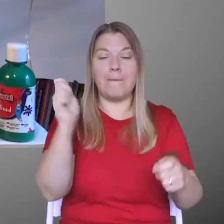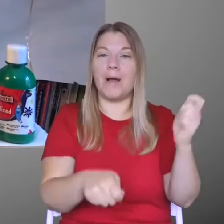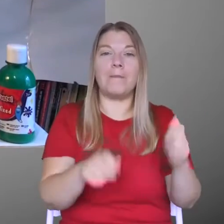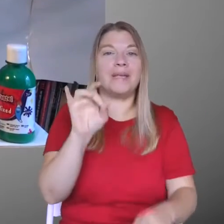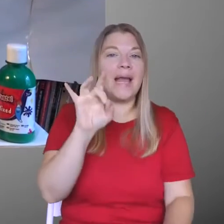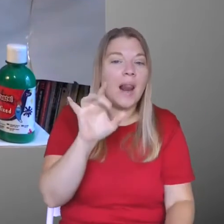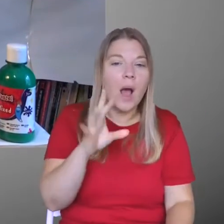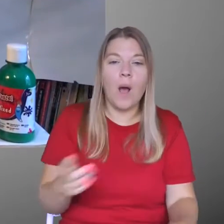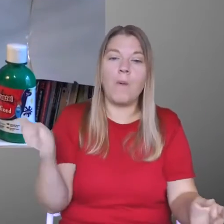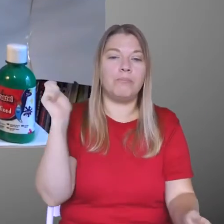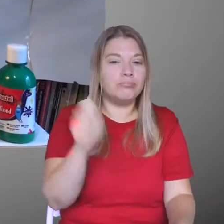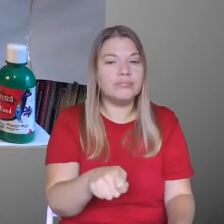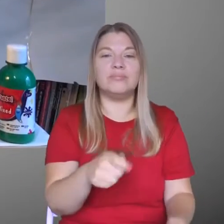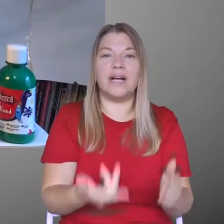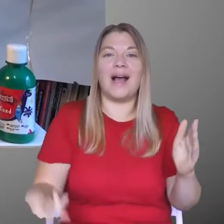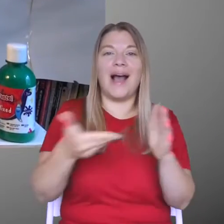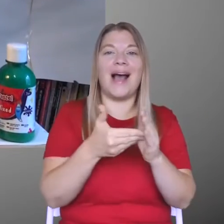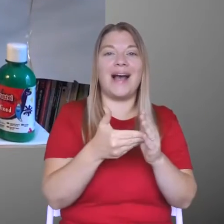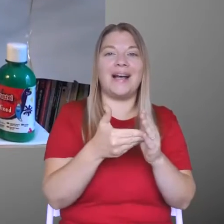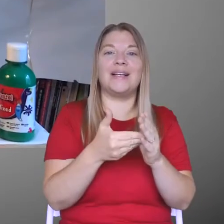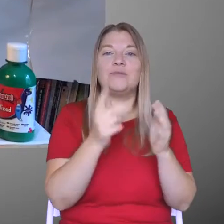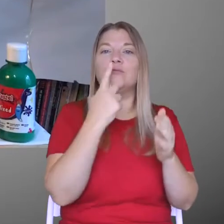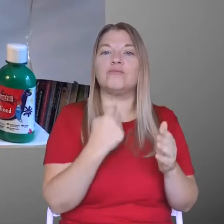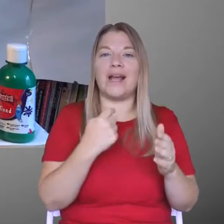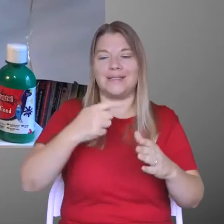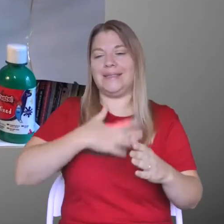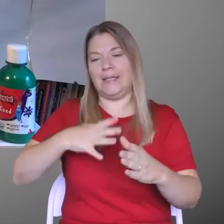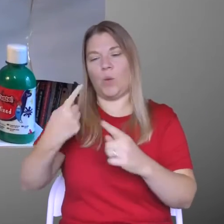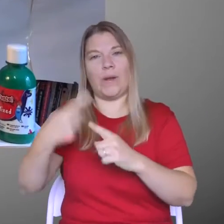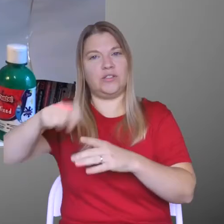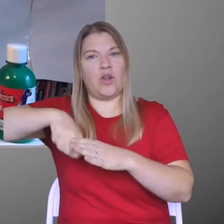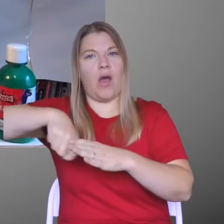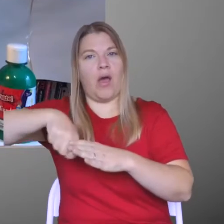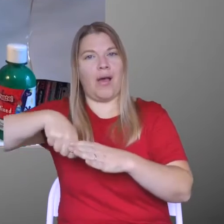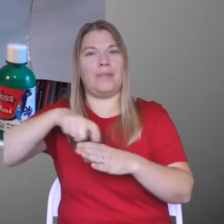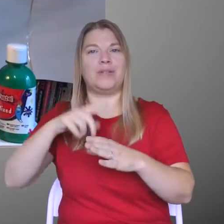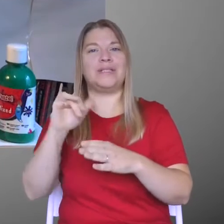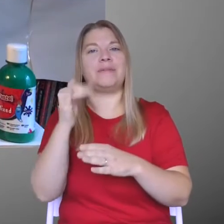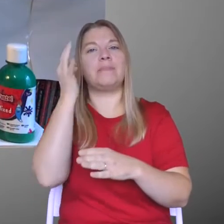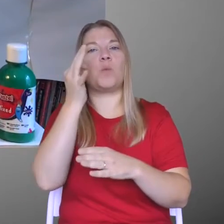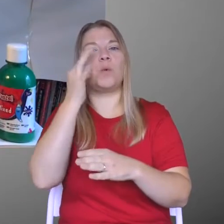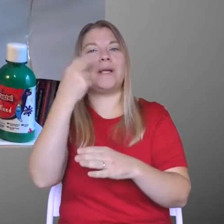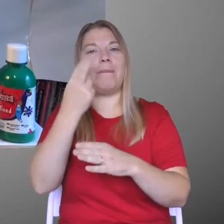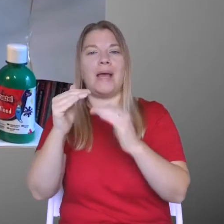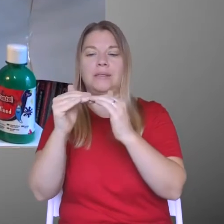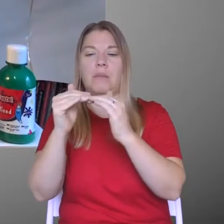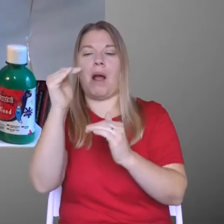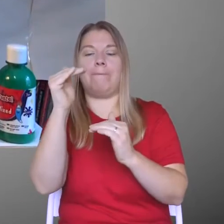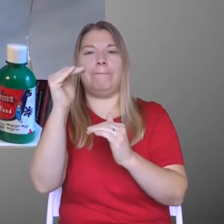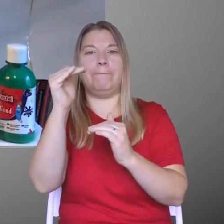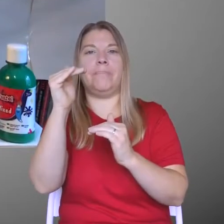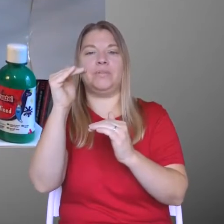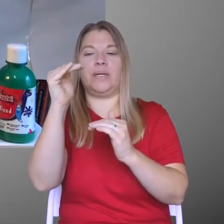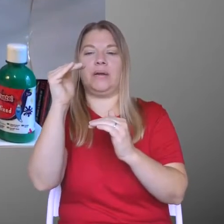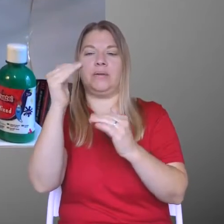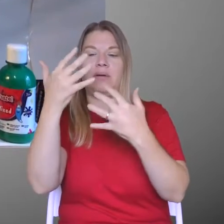to give this red a little stir because the paint has settled to the bottom. I'm going to use some red. I'm going to pop some in the corner